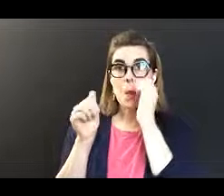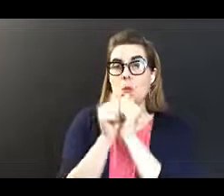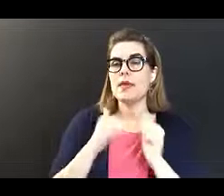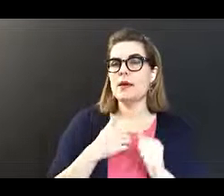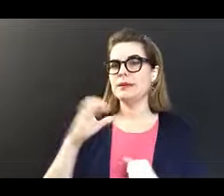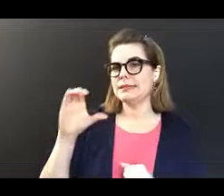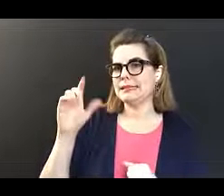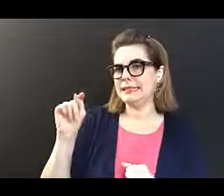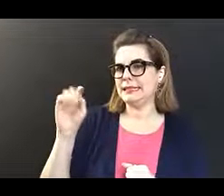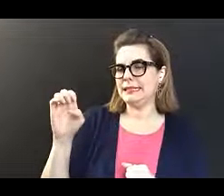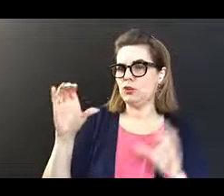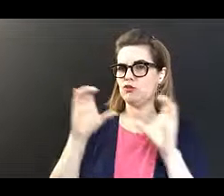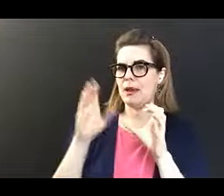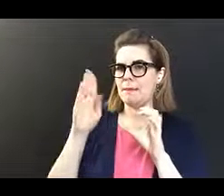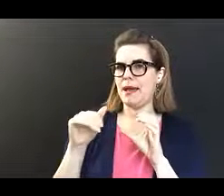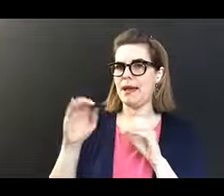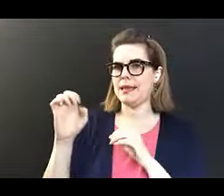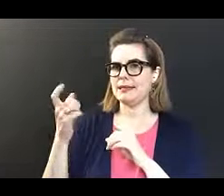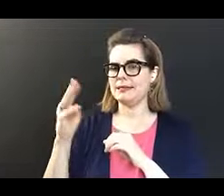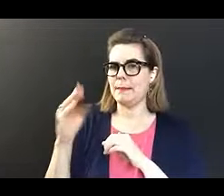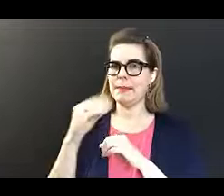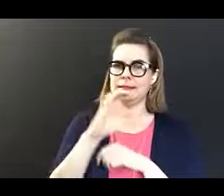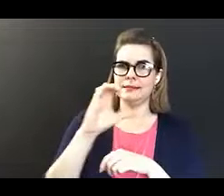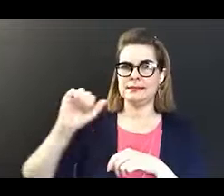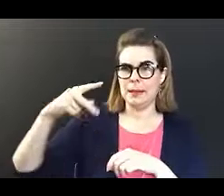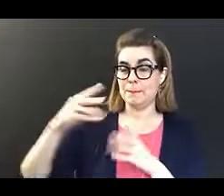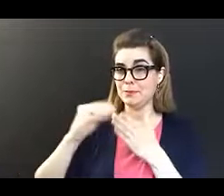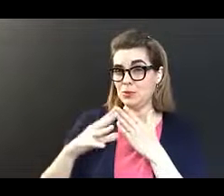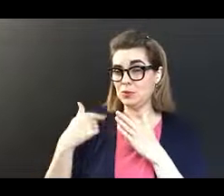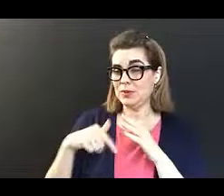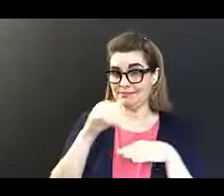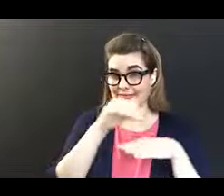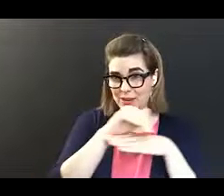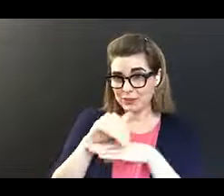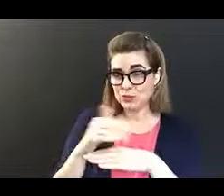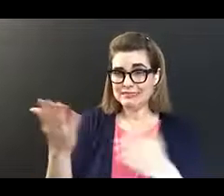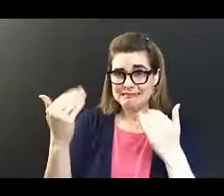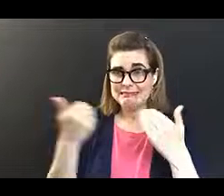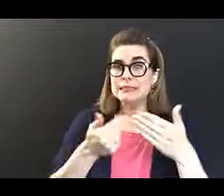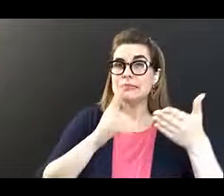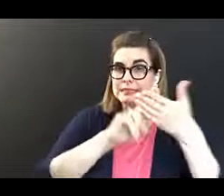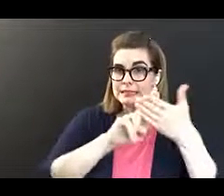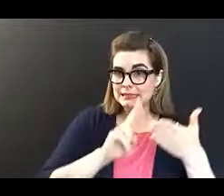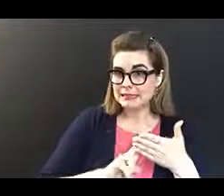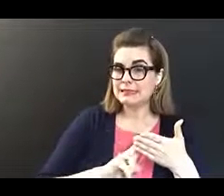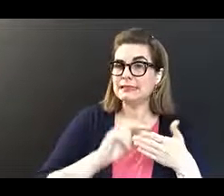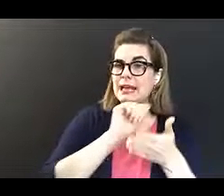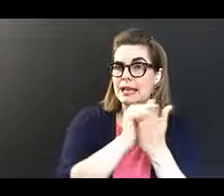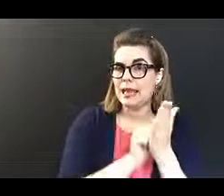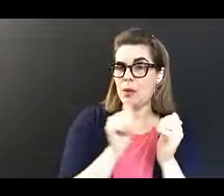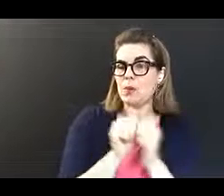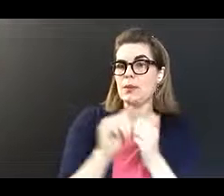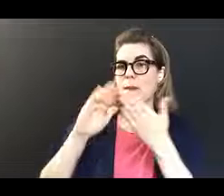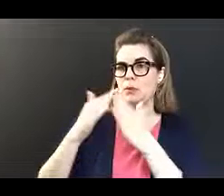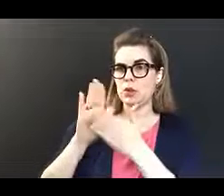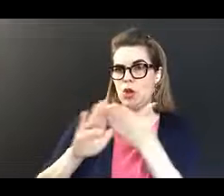exam students and CCAP students to assist students with creating an account for the San Diego Community College District, as